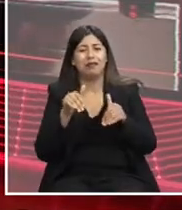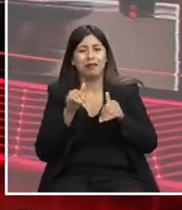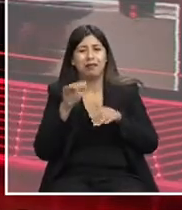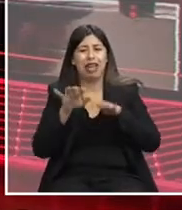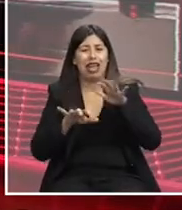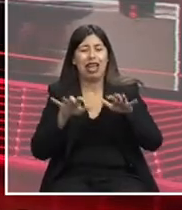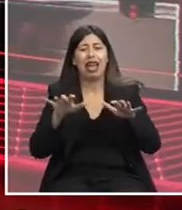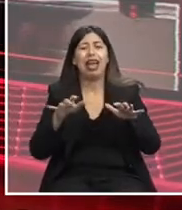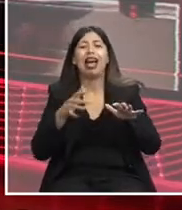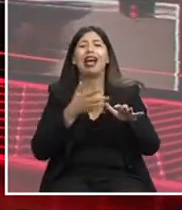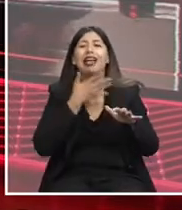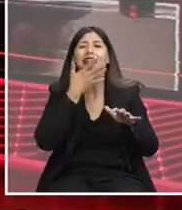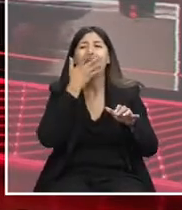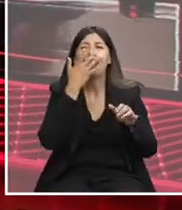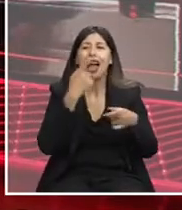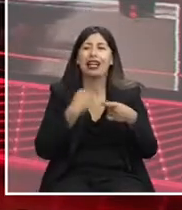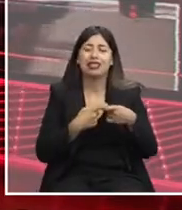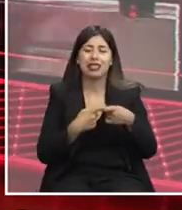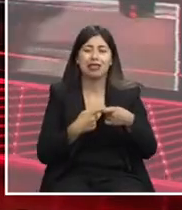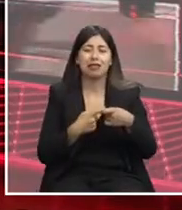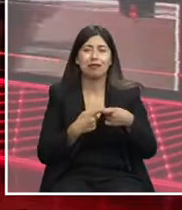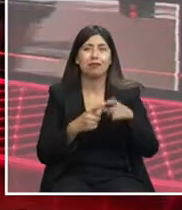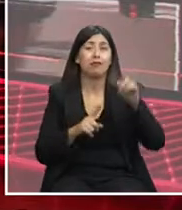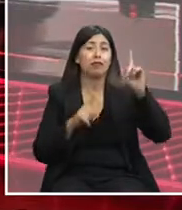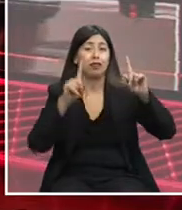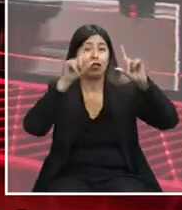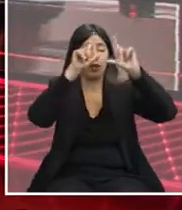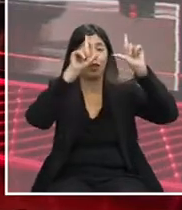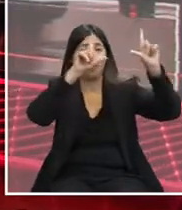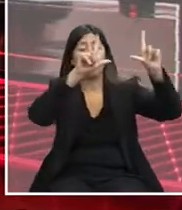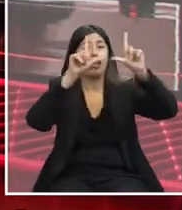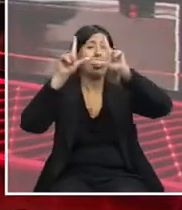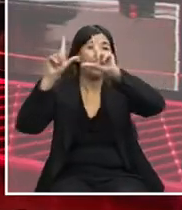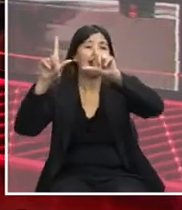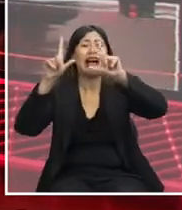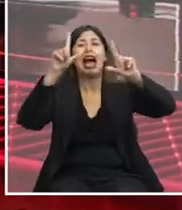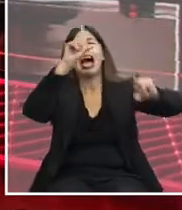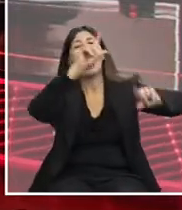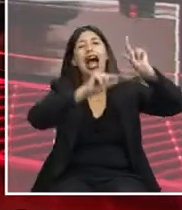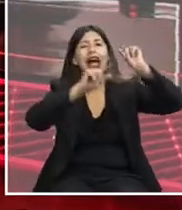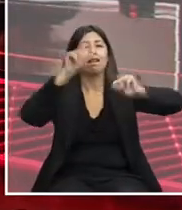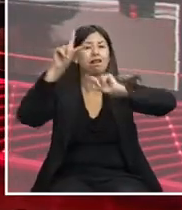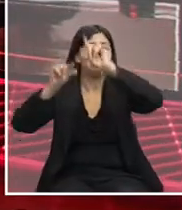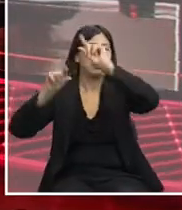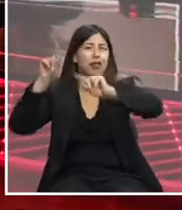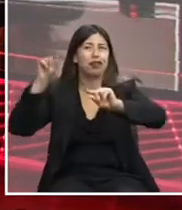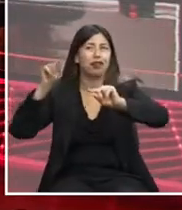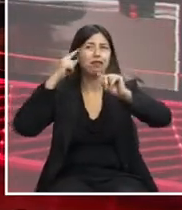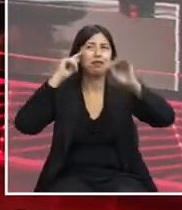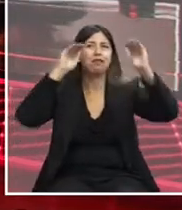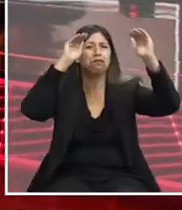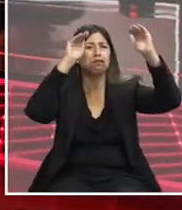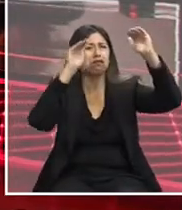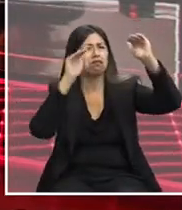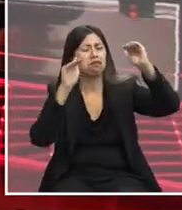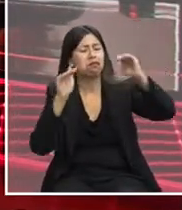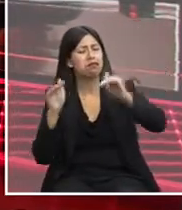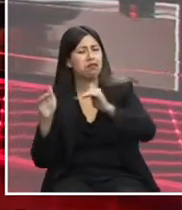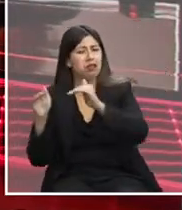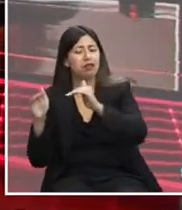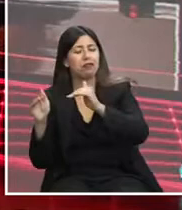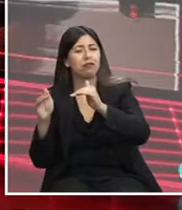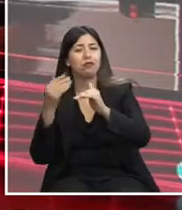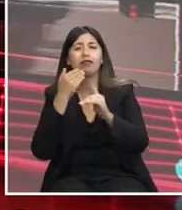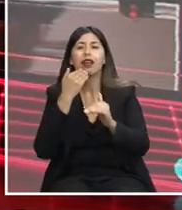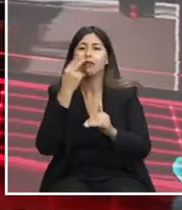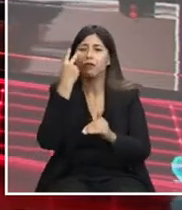for the Andes and also low latitudes, which cover the two areas I'm talking about. And we're looking at very substantial losses of glaciers over the